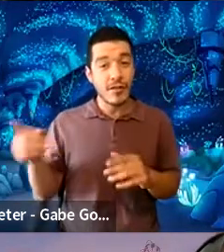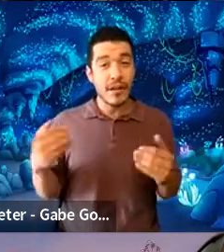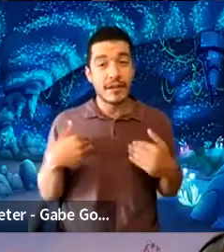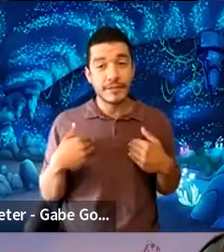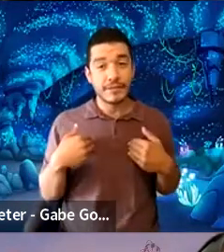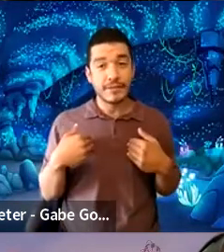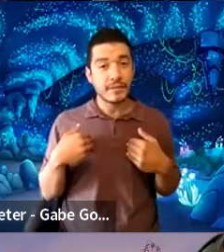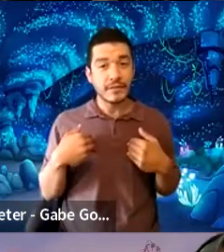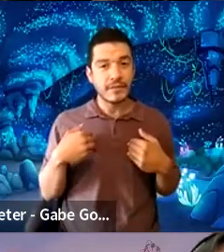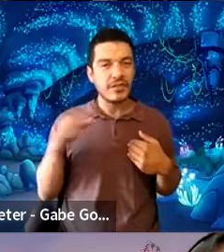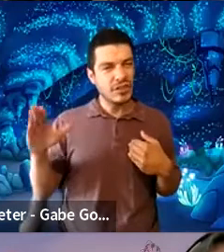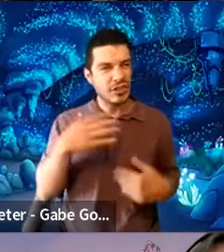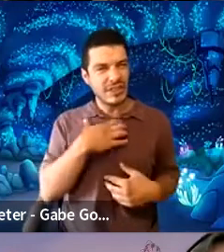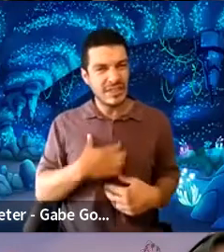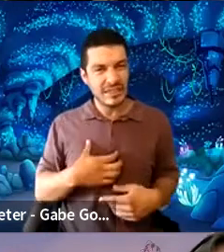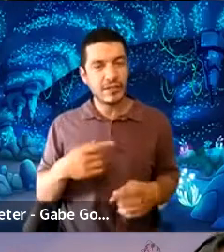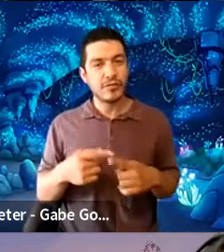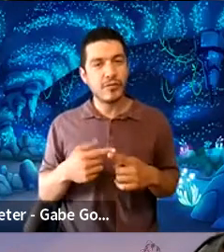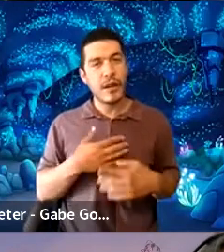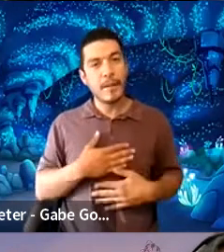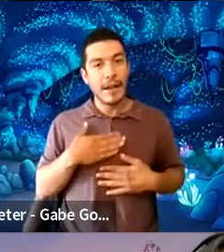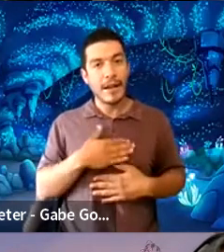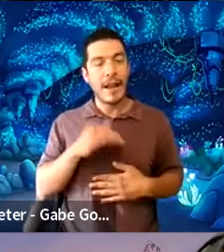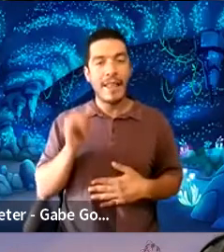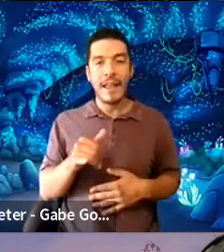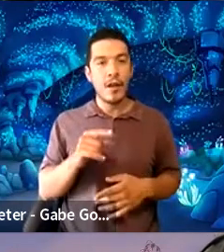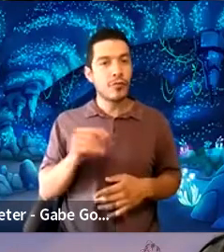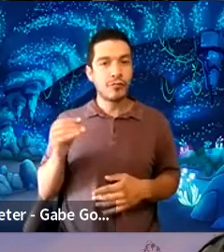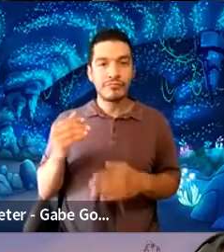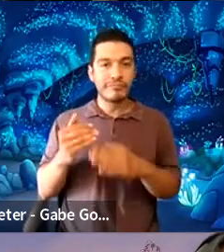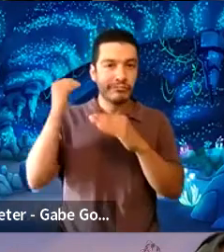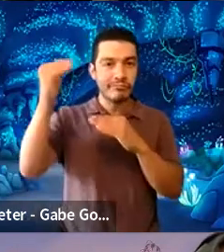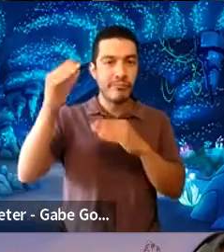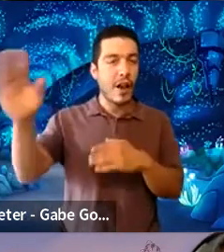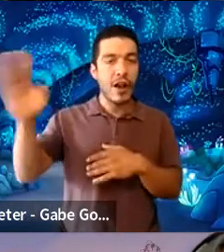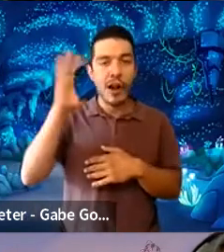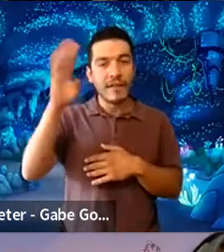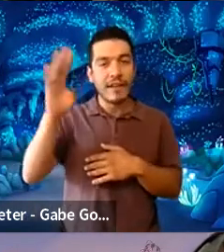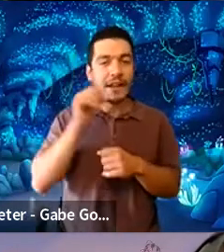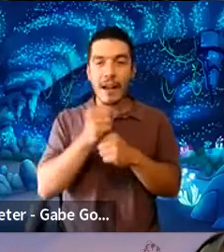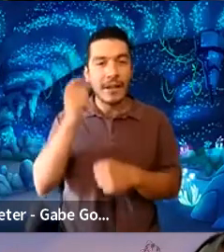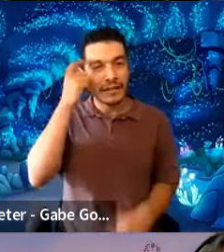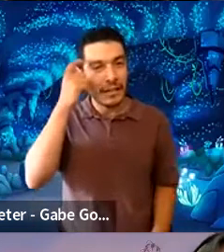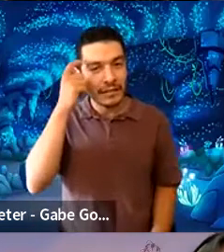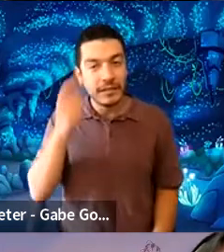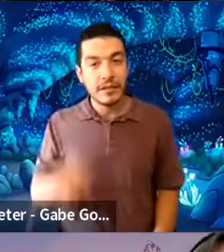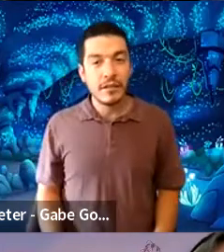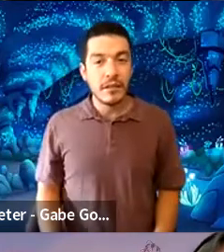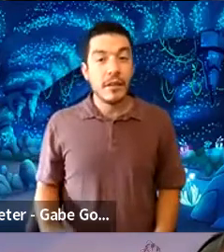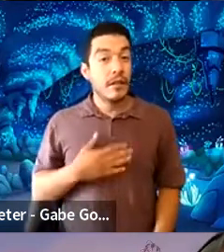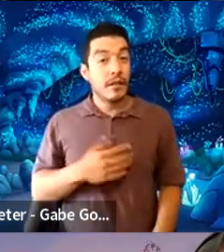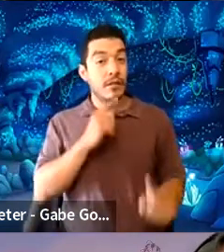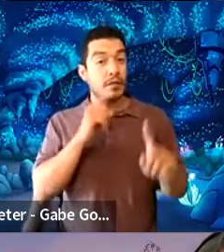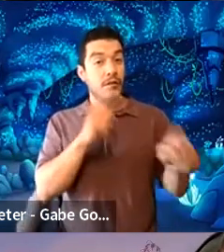this desire to please that was over the top, and it, you know, her invention just didn't make sense, my reaction